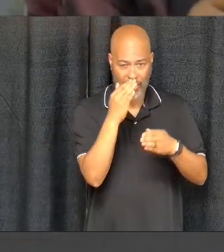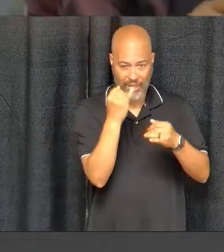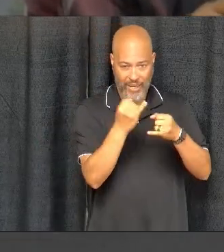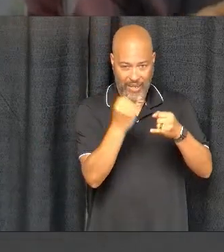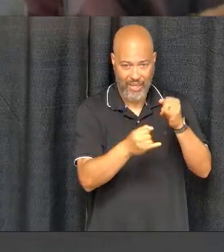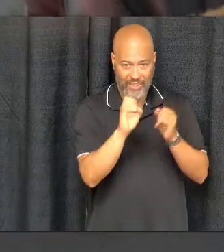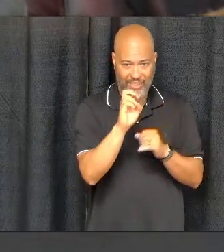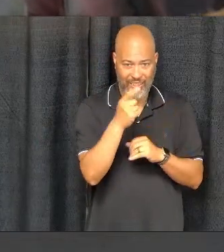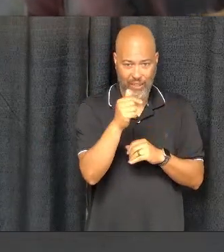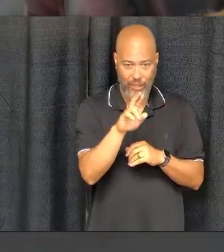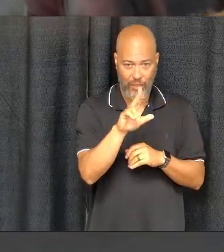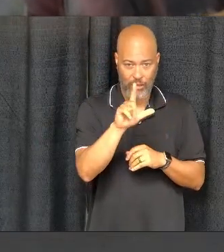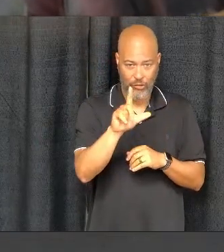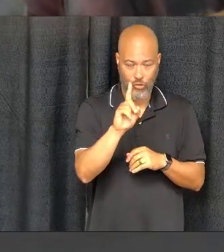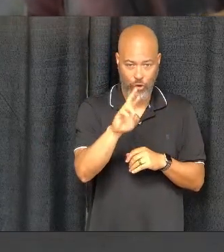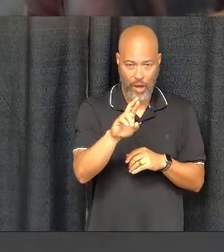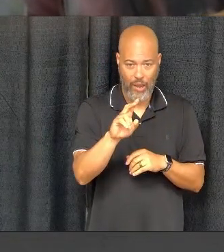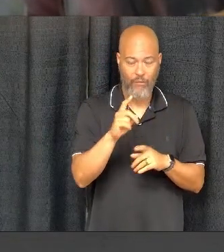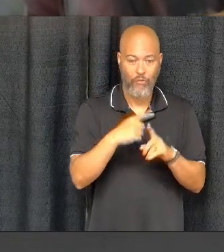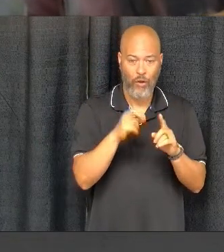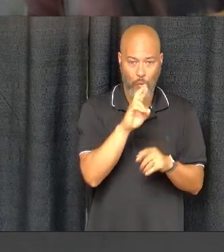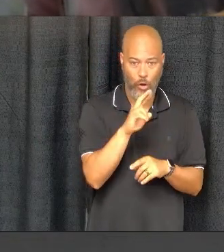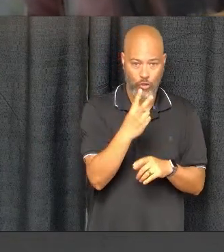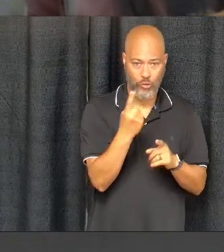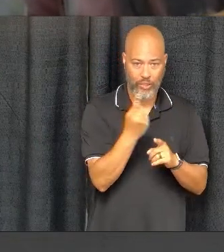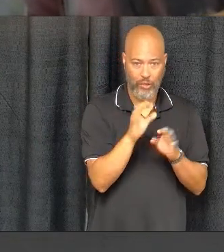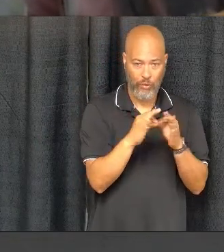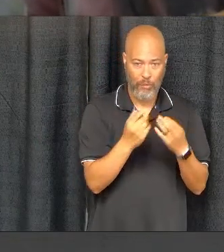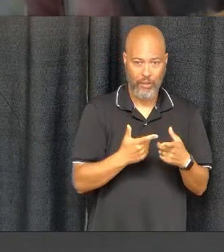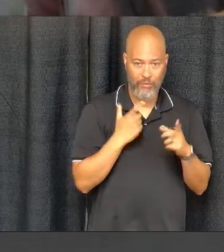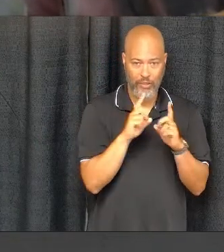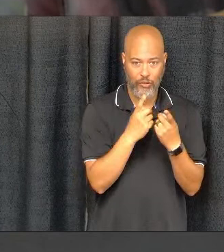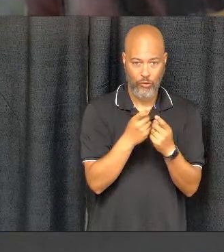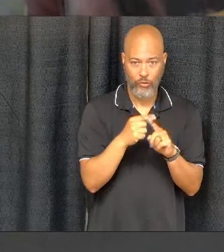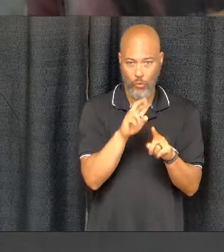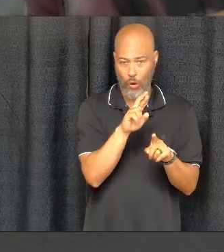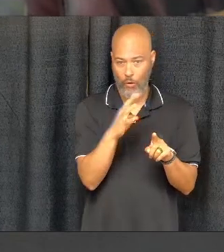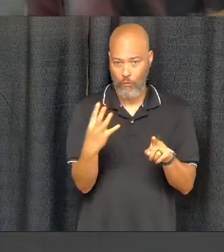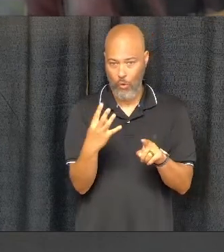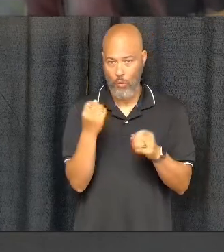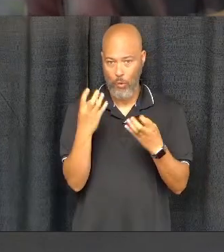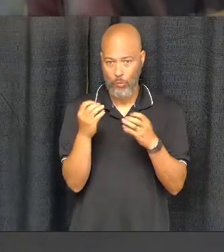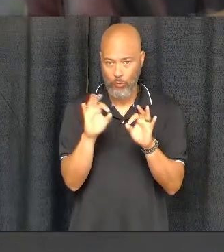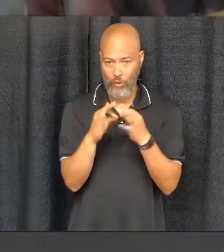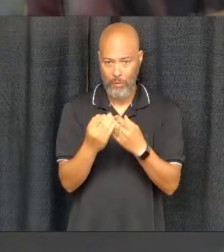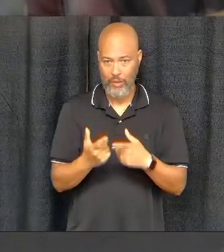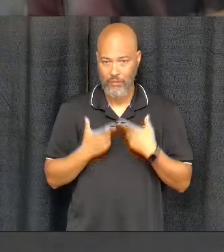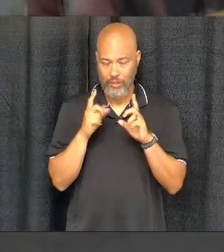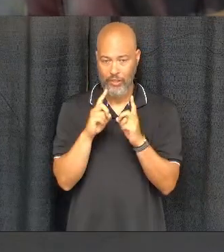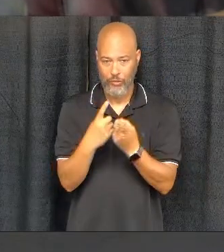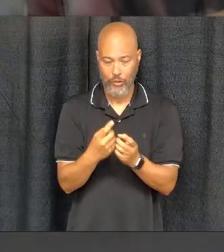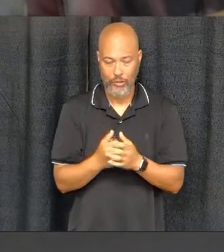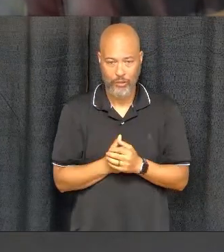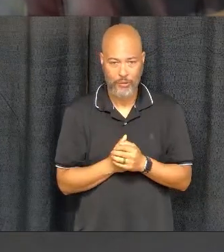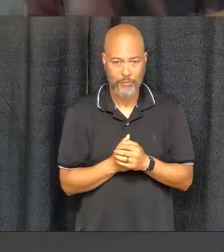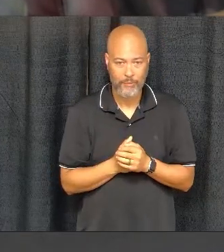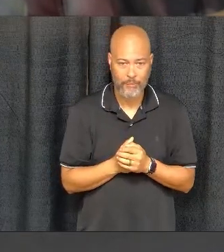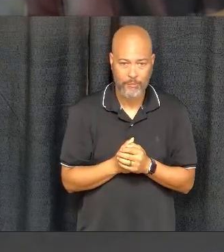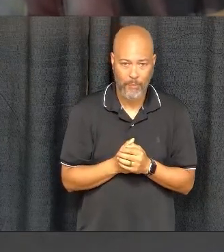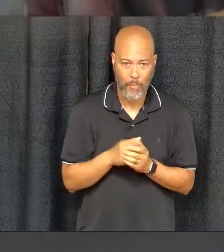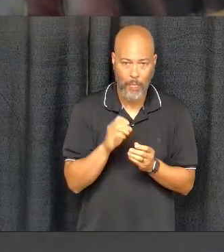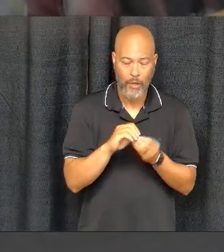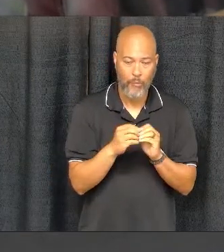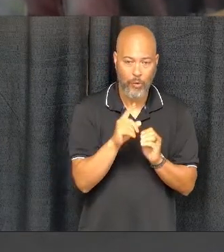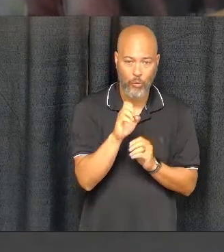Siegel Drive, from R2 Single Family Residential District to R4 Multiple Family Residential District.